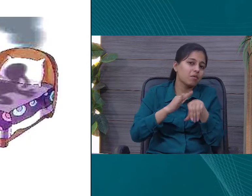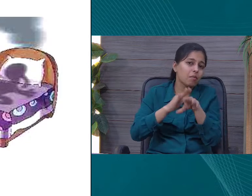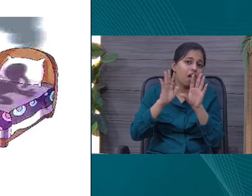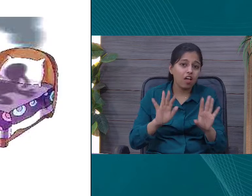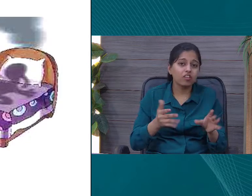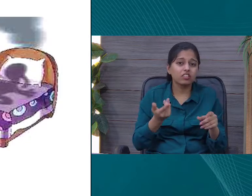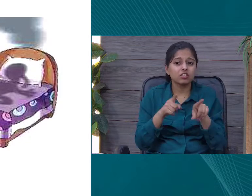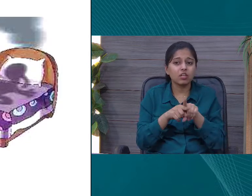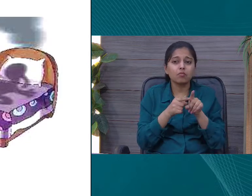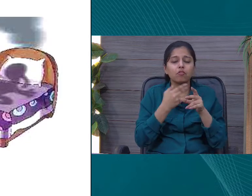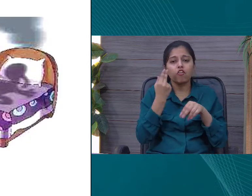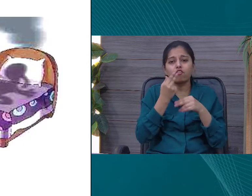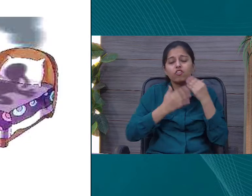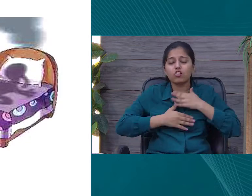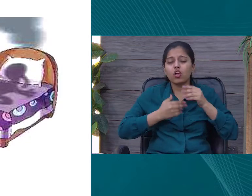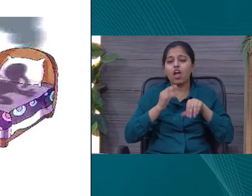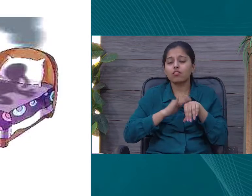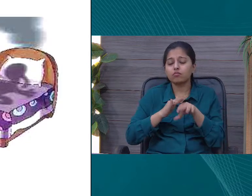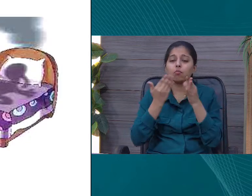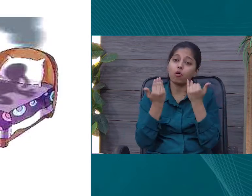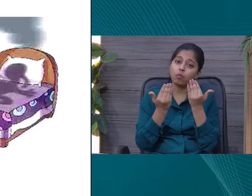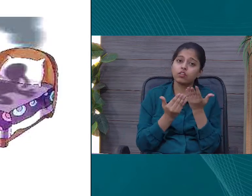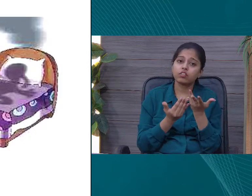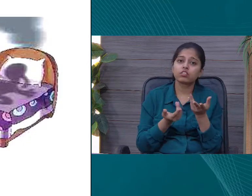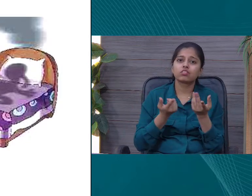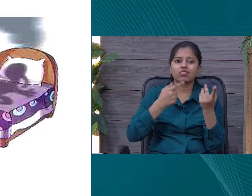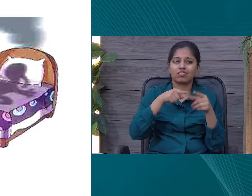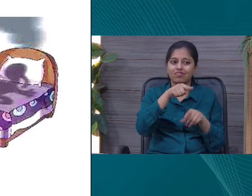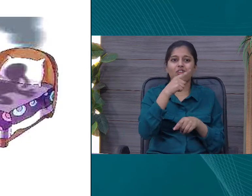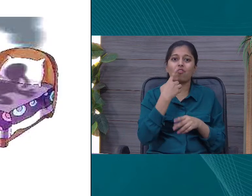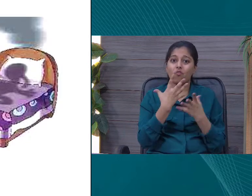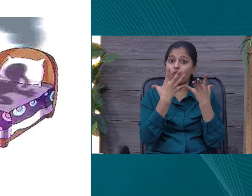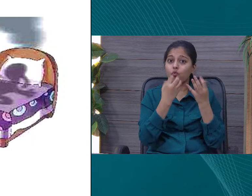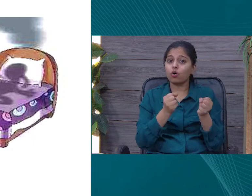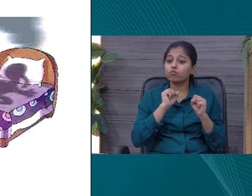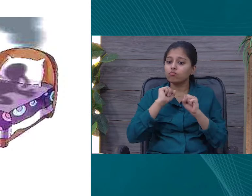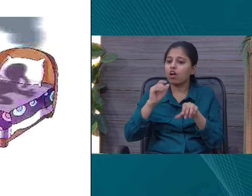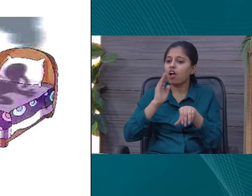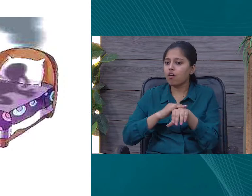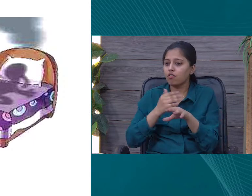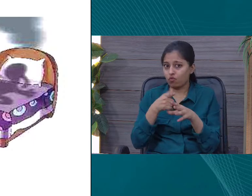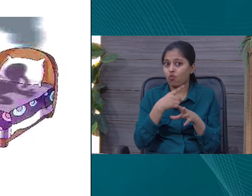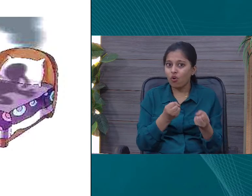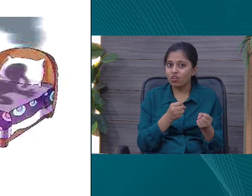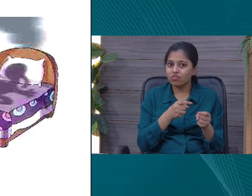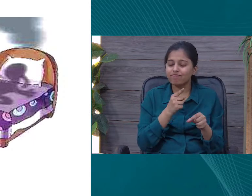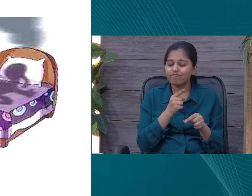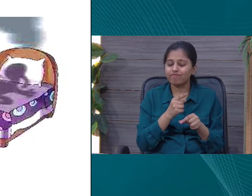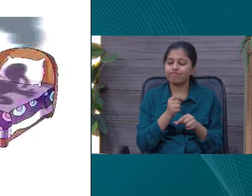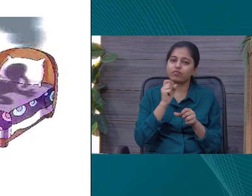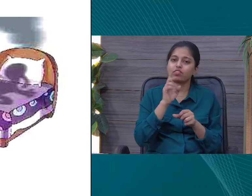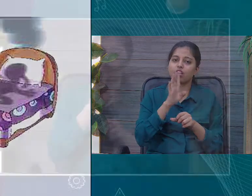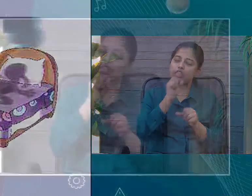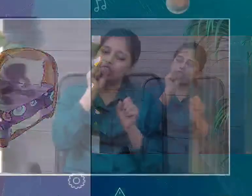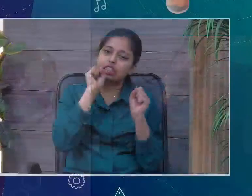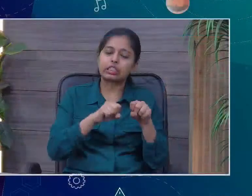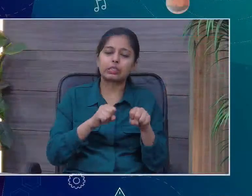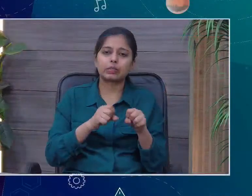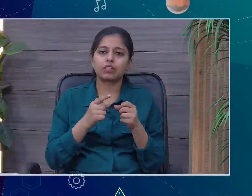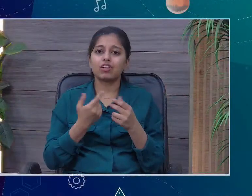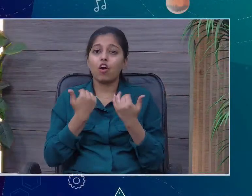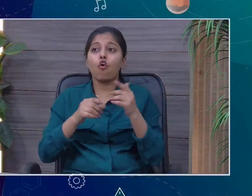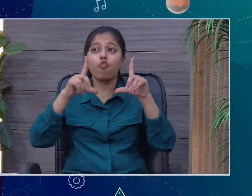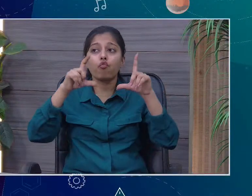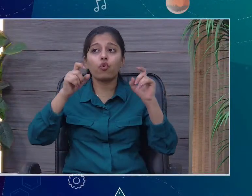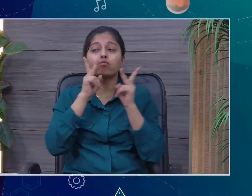these funny experiences. So, do you also want to know their experiences? Sure, ma'am. So, we can show these two pictures